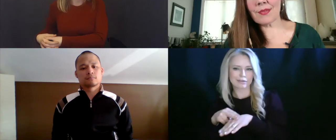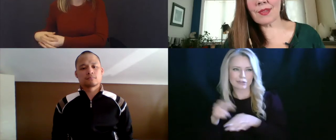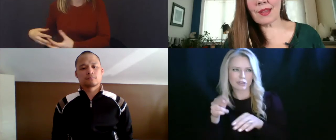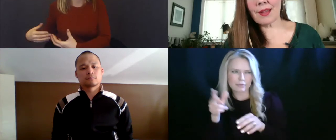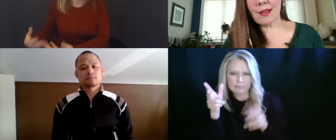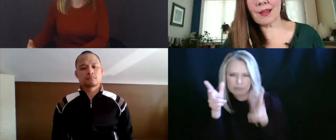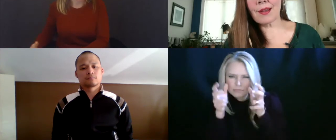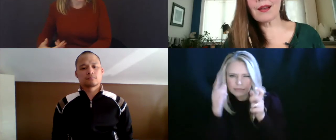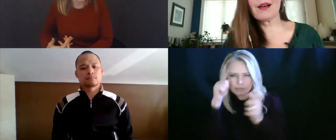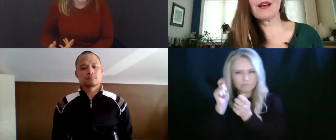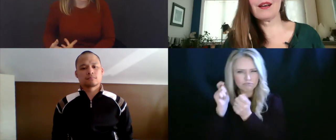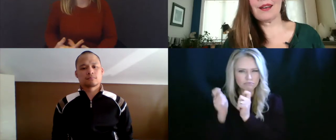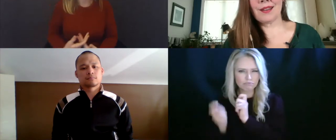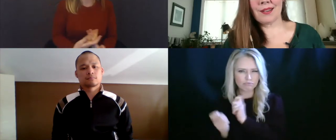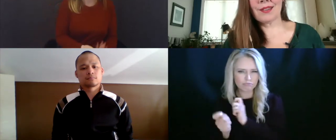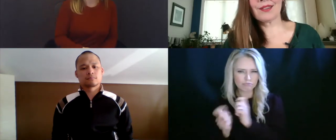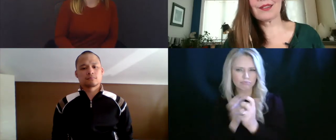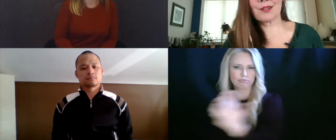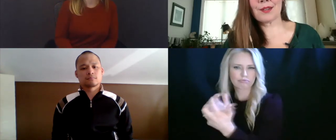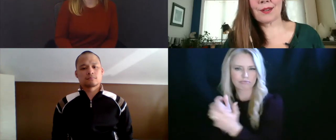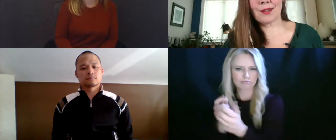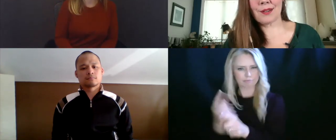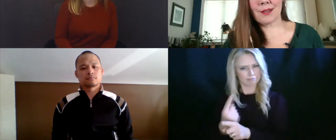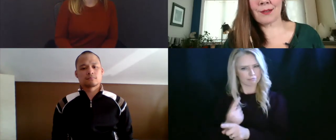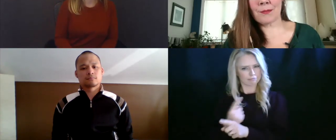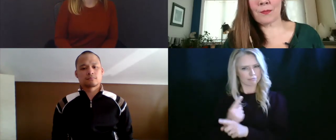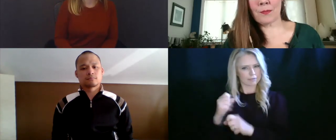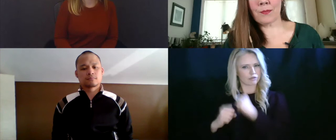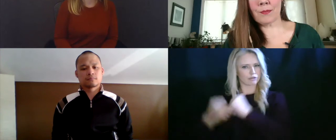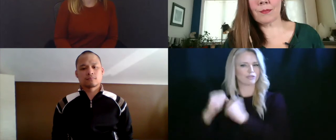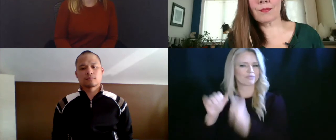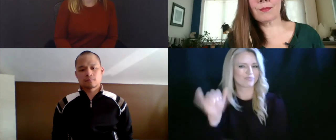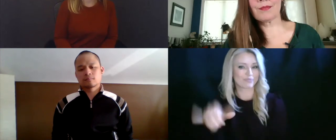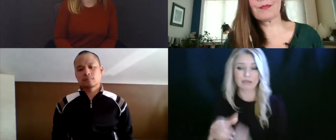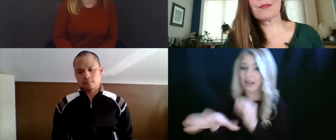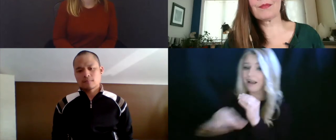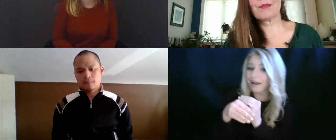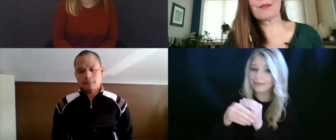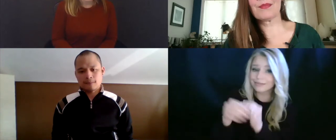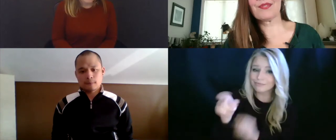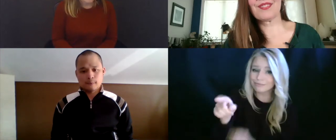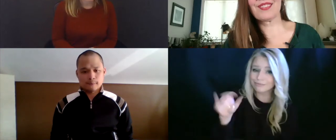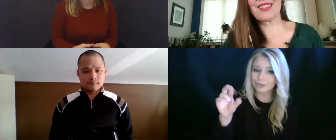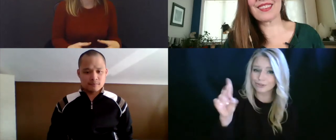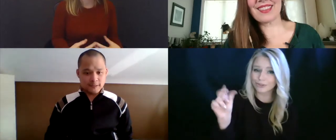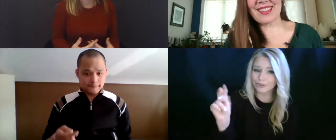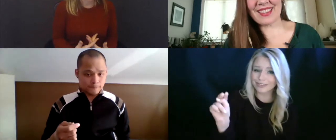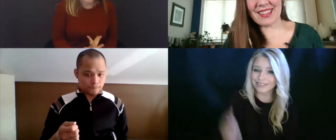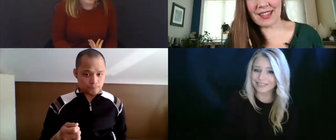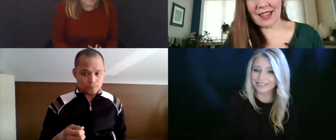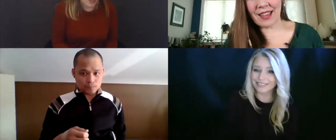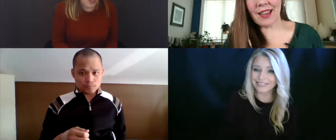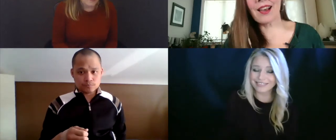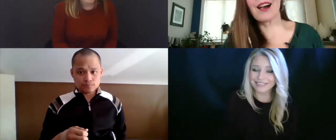of the pacing of the interpretation. A deaf interpreter takes that extra moment to make sure that the language is